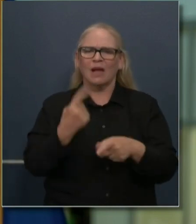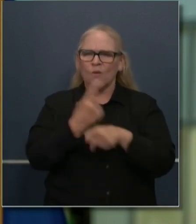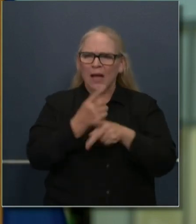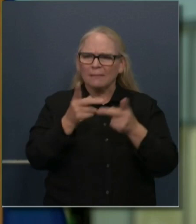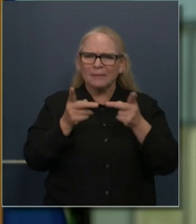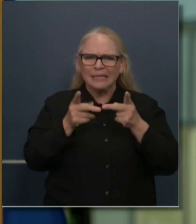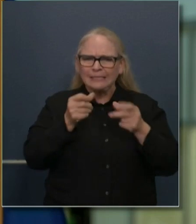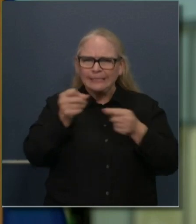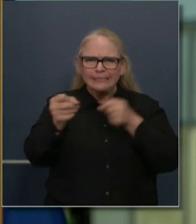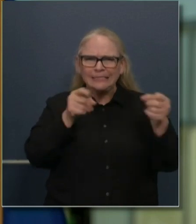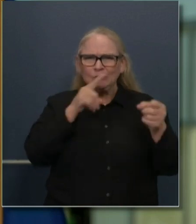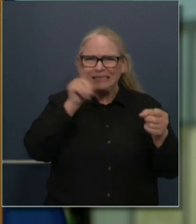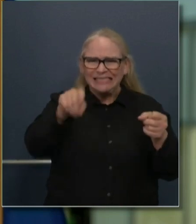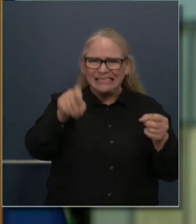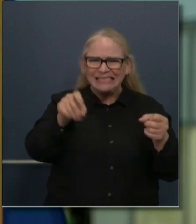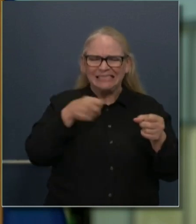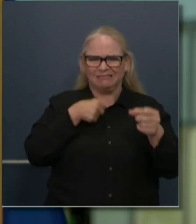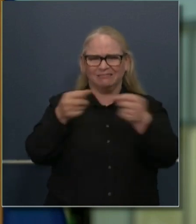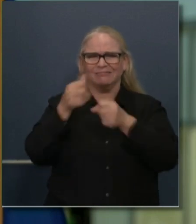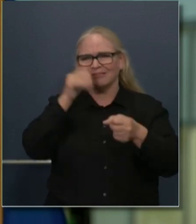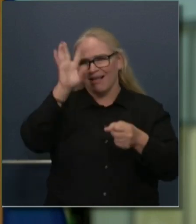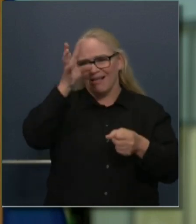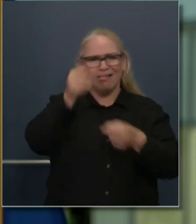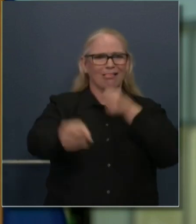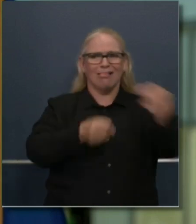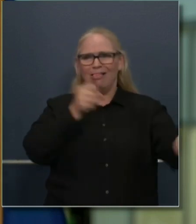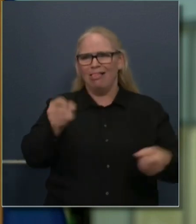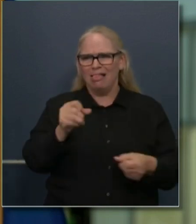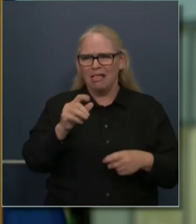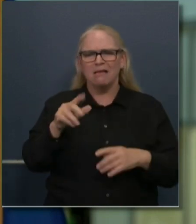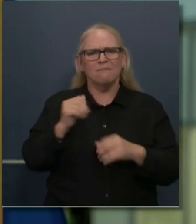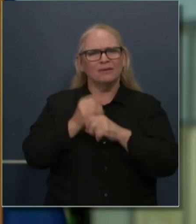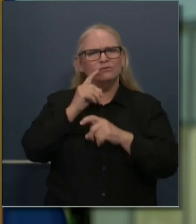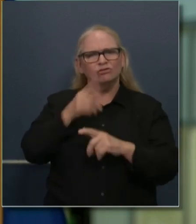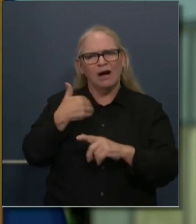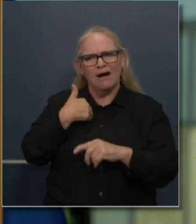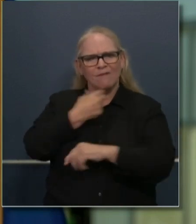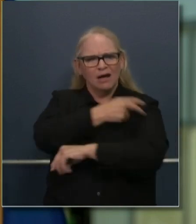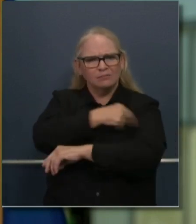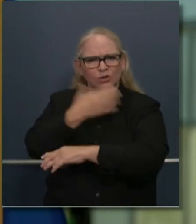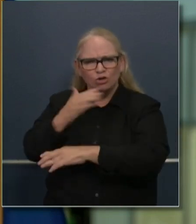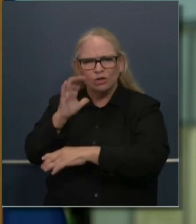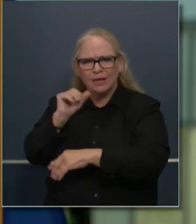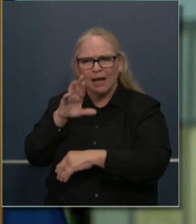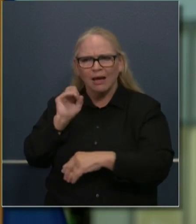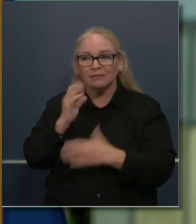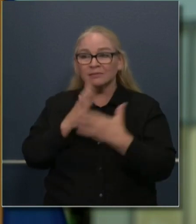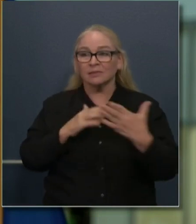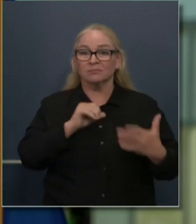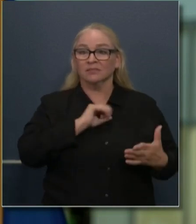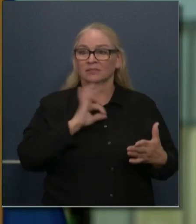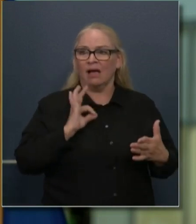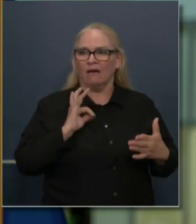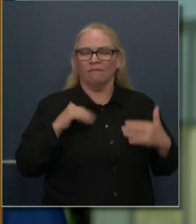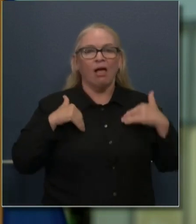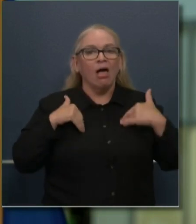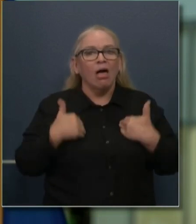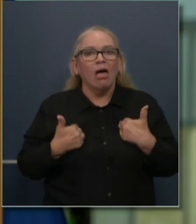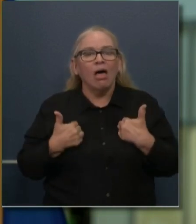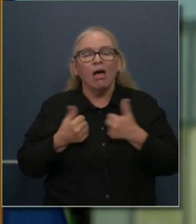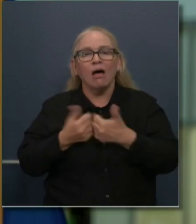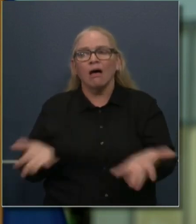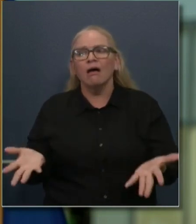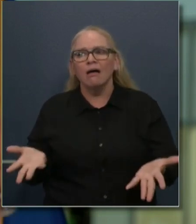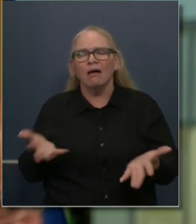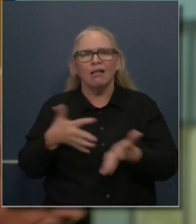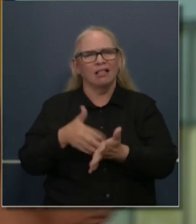patients get the level of care that they need and that staffing doesn't become the issue around delivering high quality care throughout the